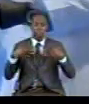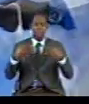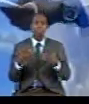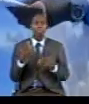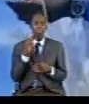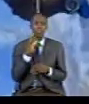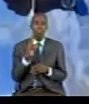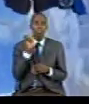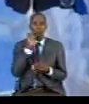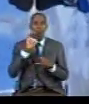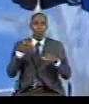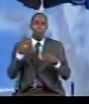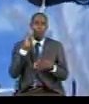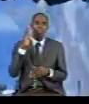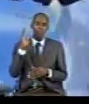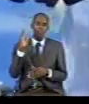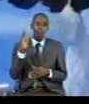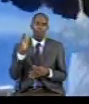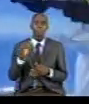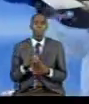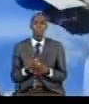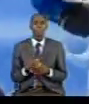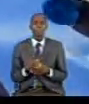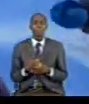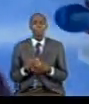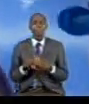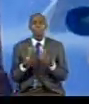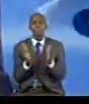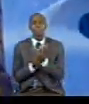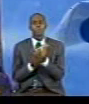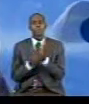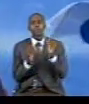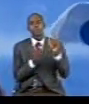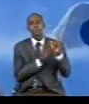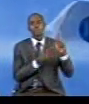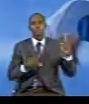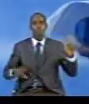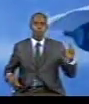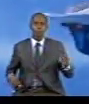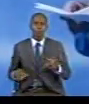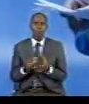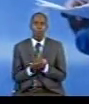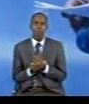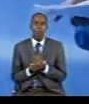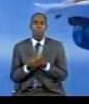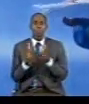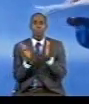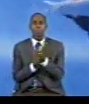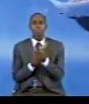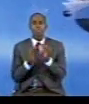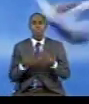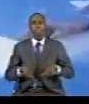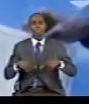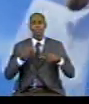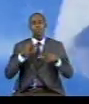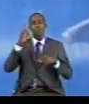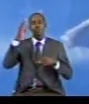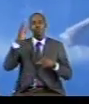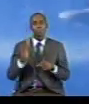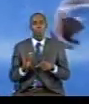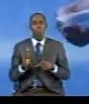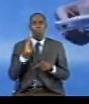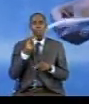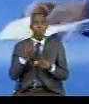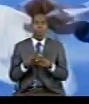story. Church, praise the Lord. Praise the living God. My name is